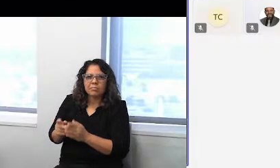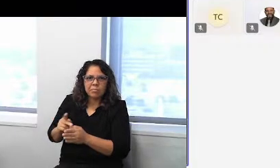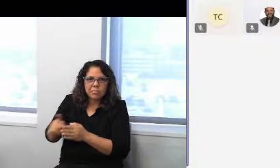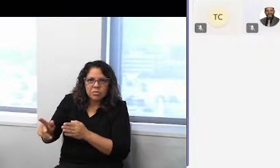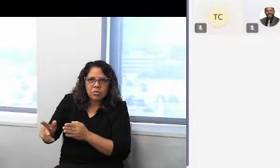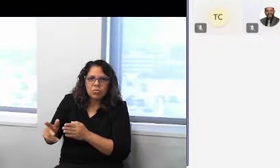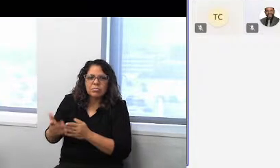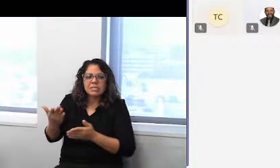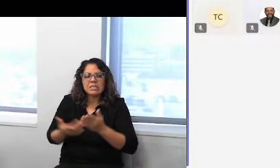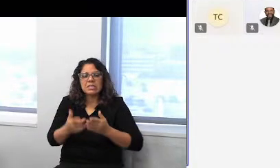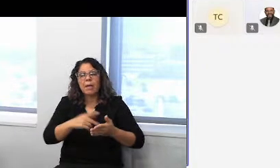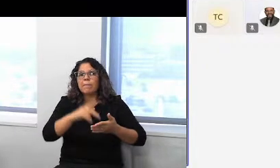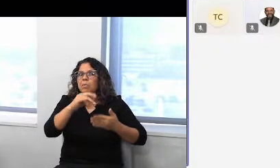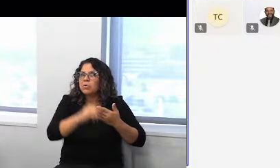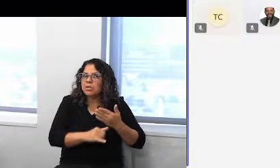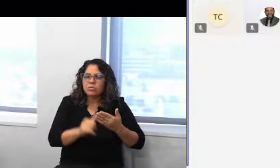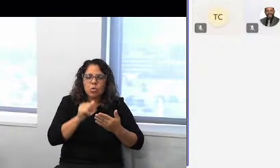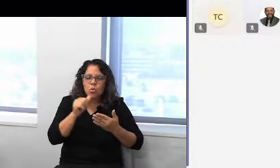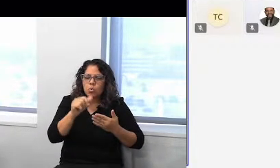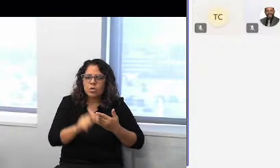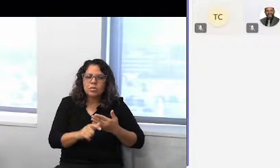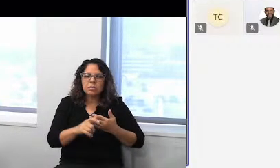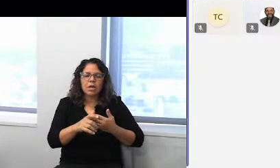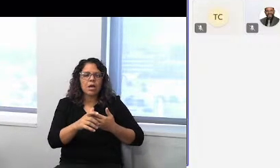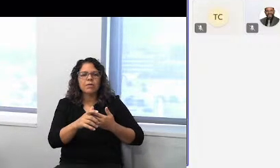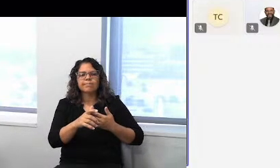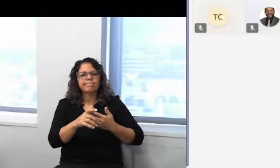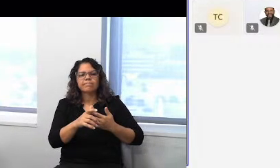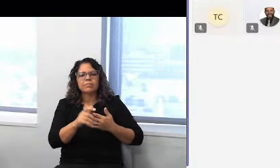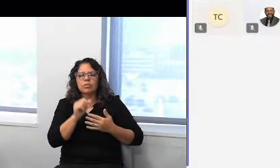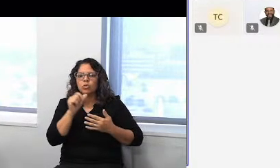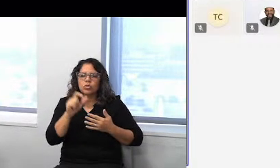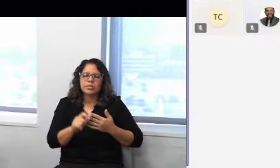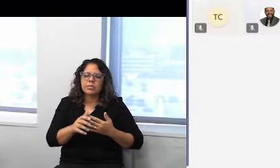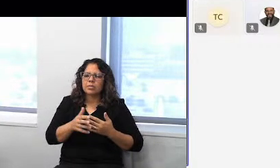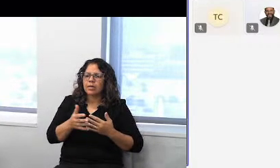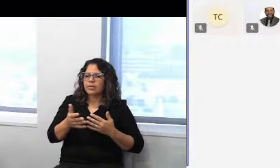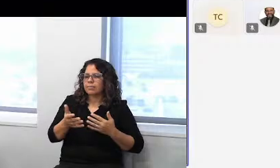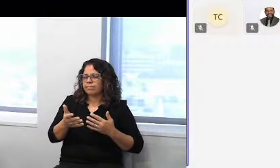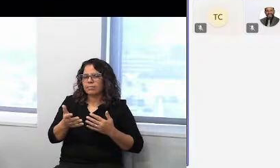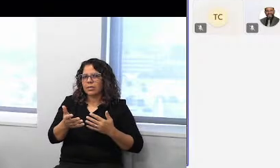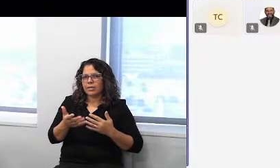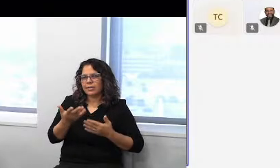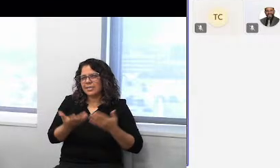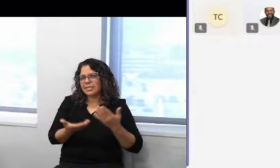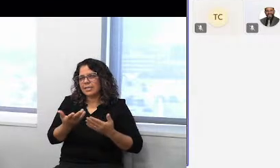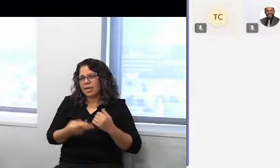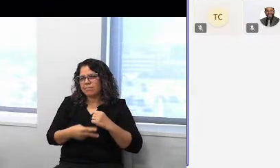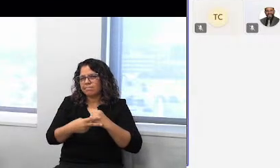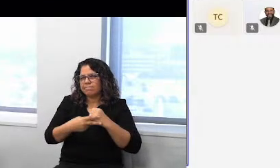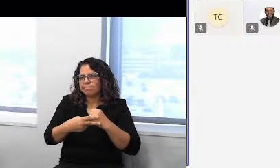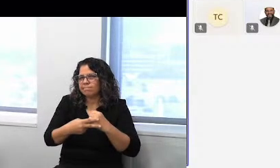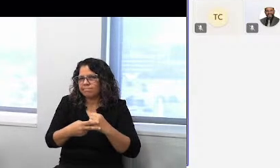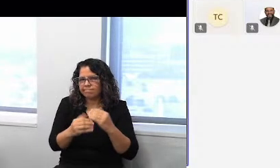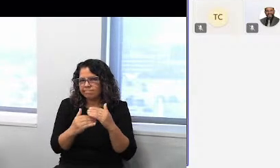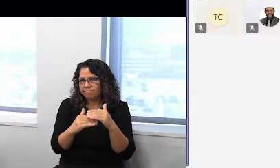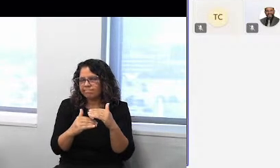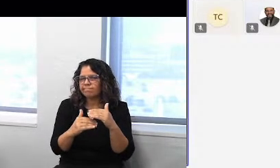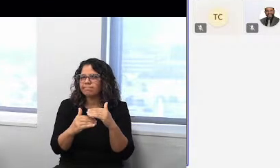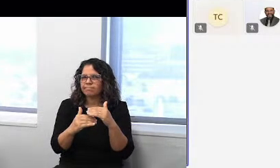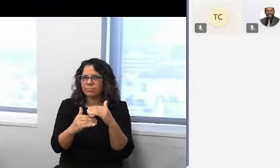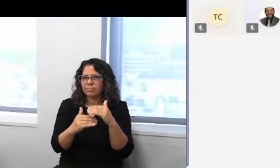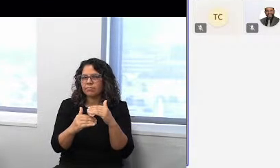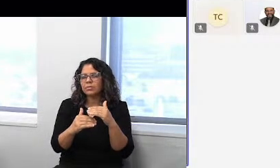stringent storage components to deal with the intermittence. And if we have, like Commissioner Ramos